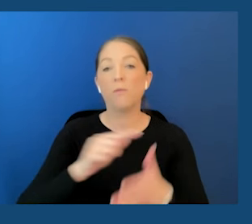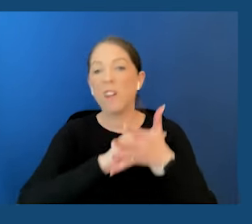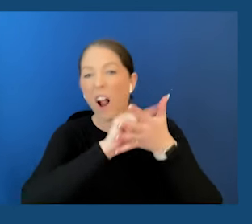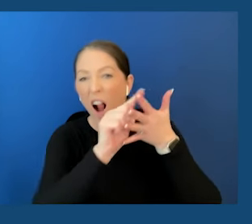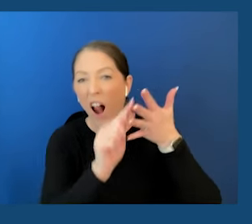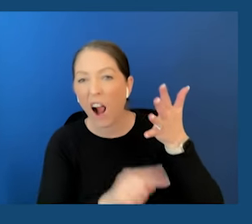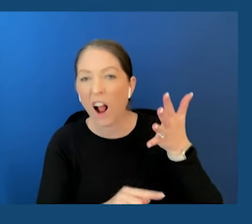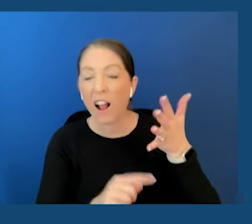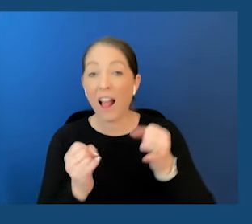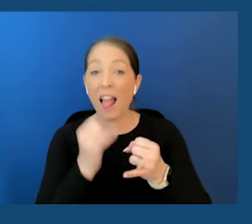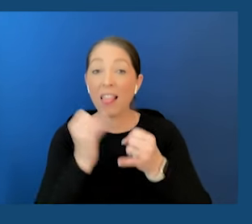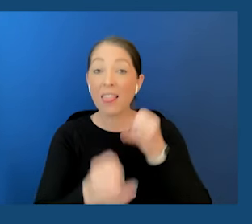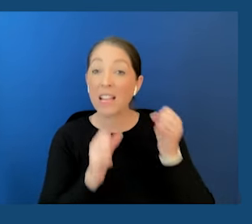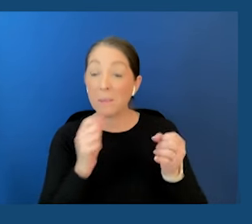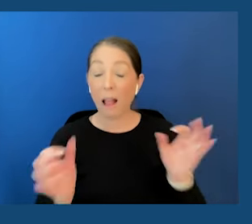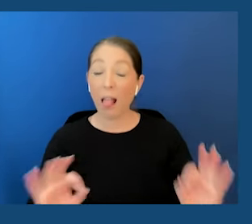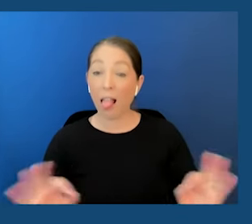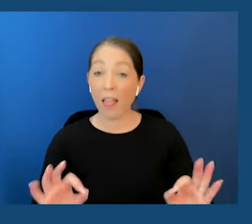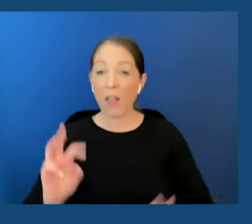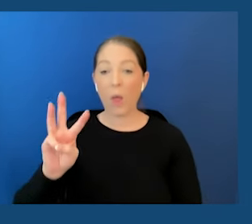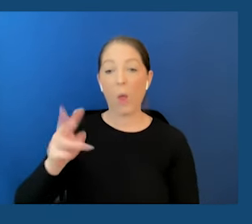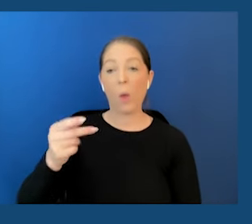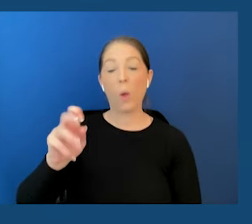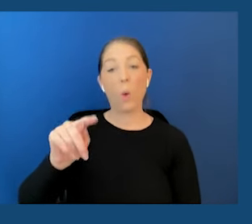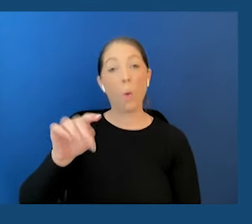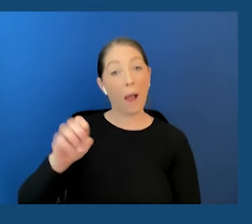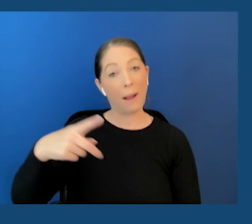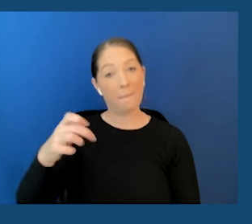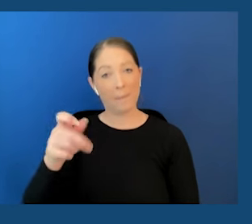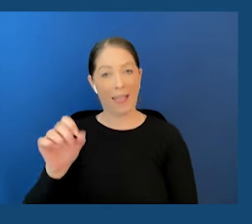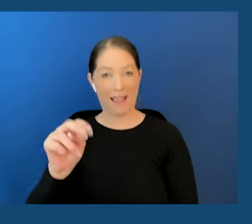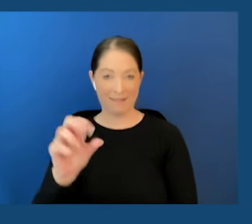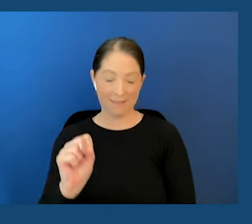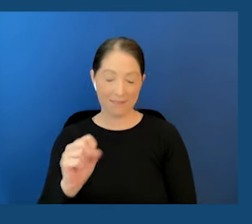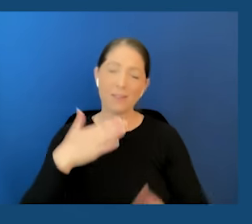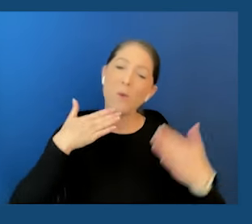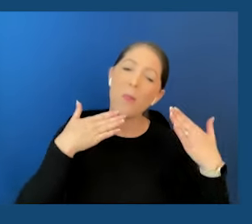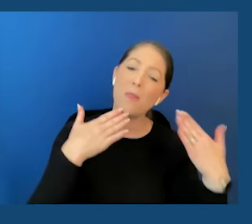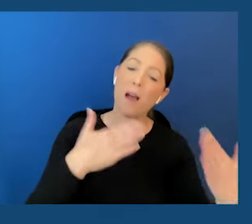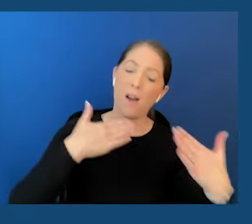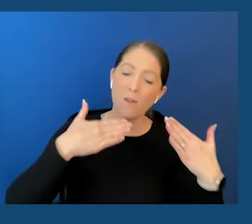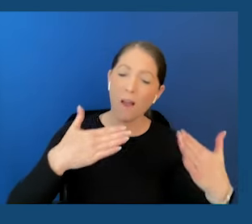least, White Plains. So thank all of you for,